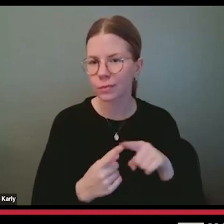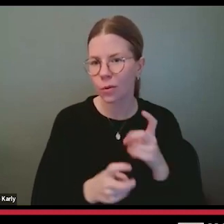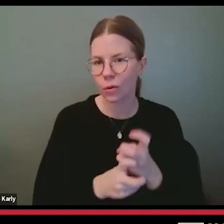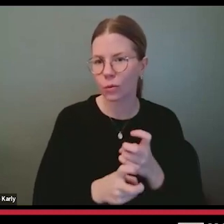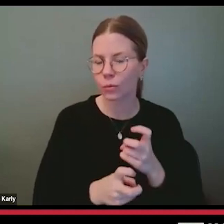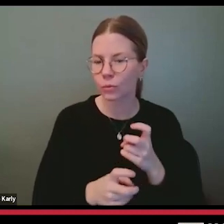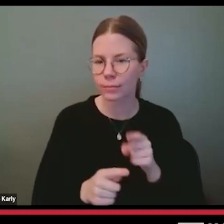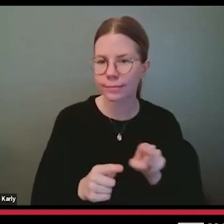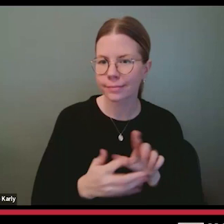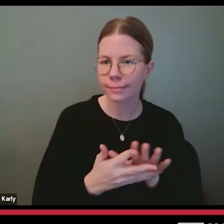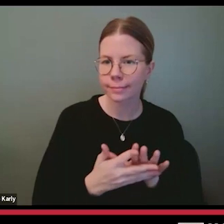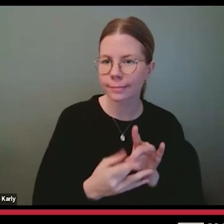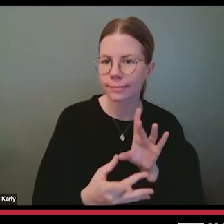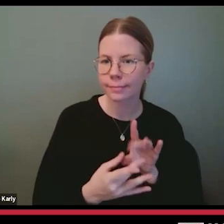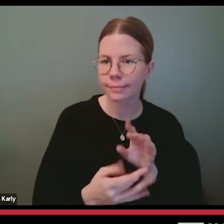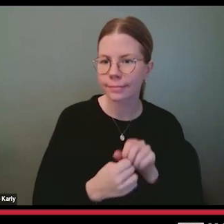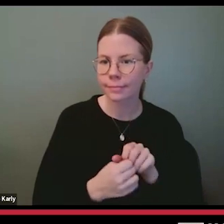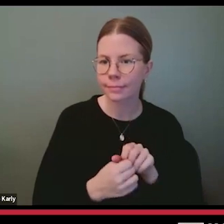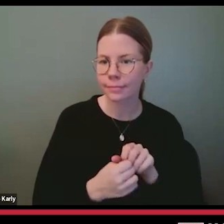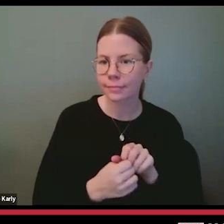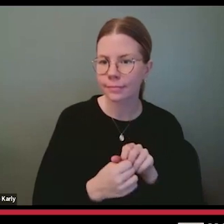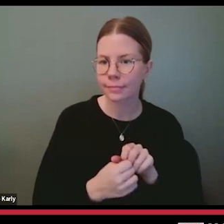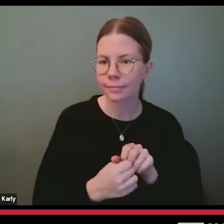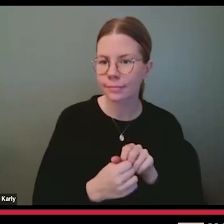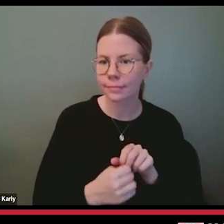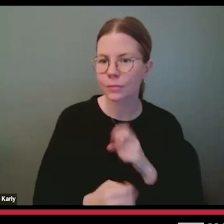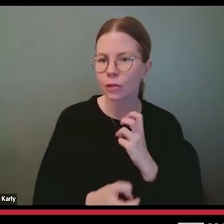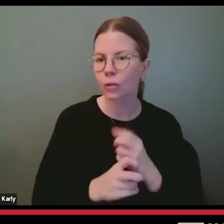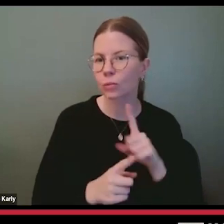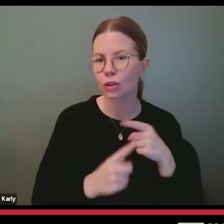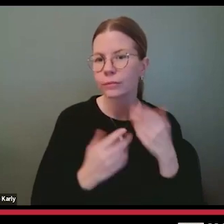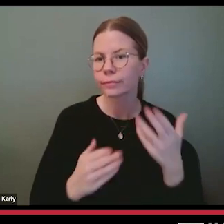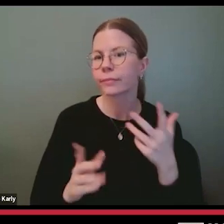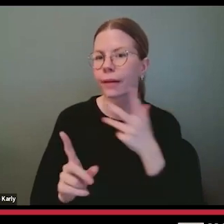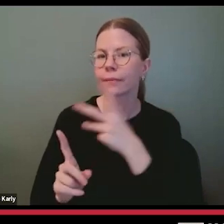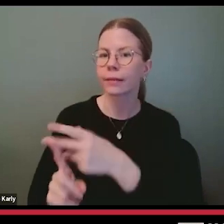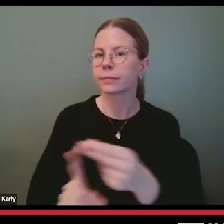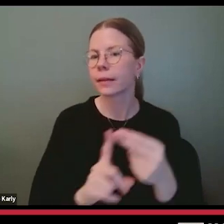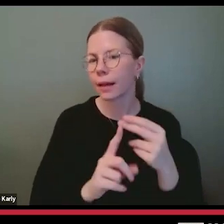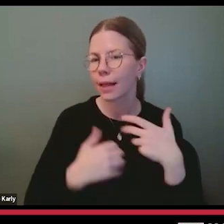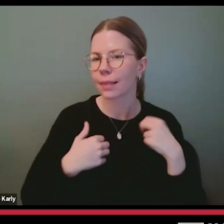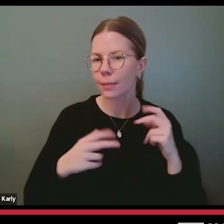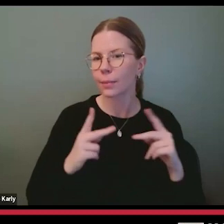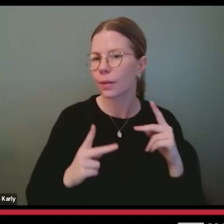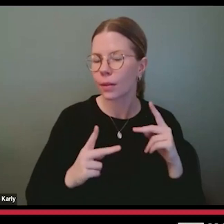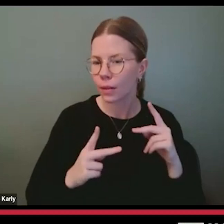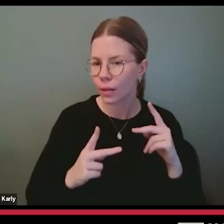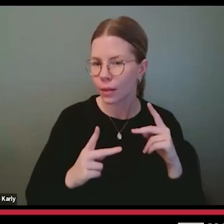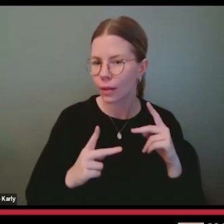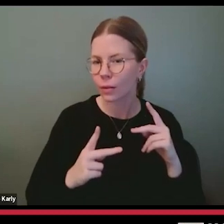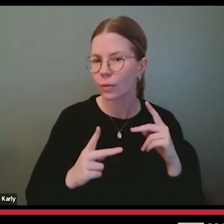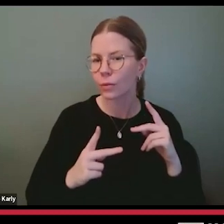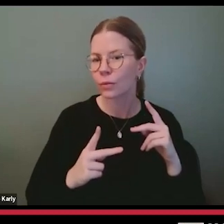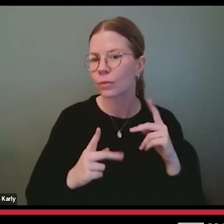to vaccinate healthy people with a vaccine that may or may not have any purpose.